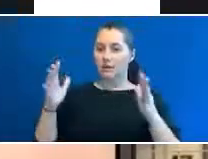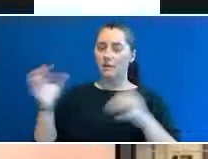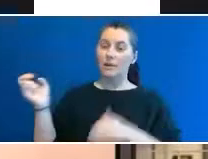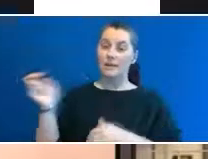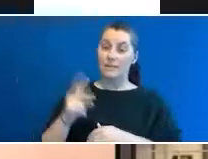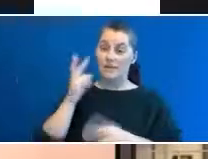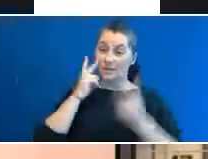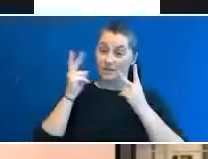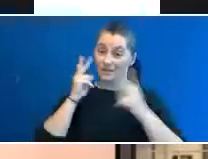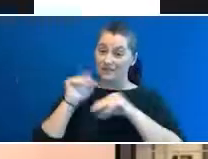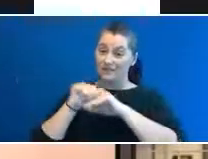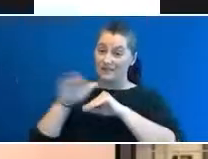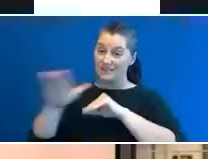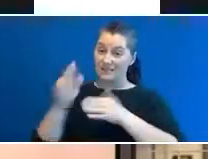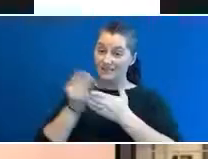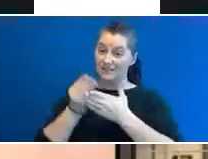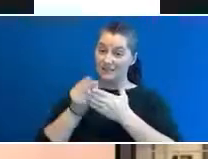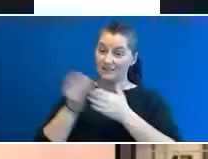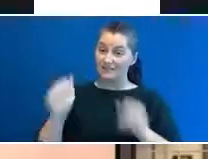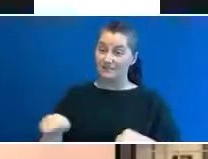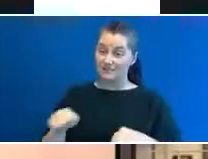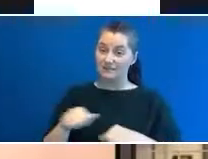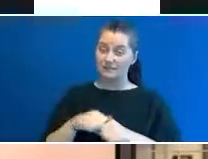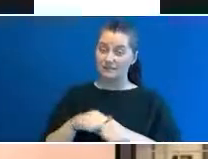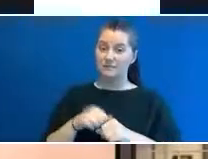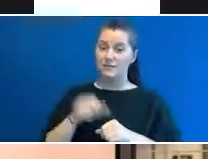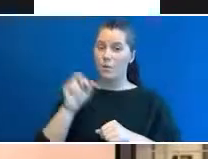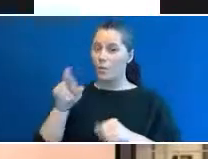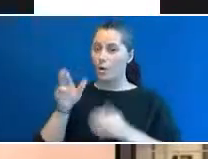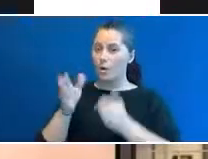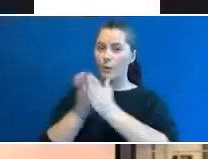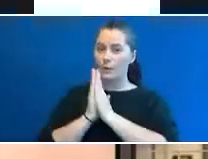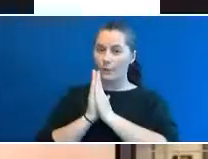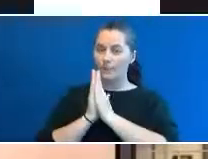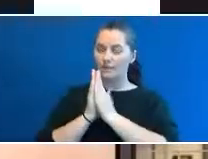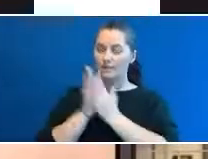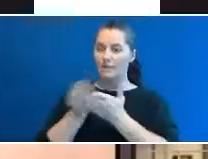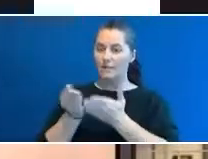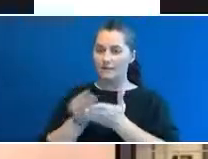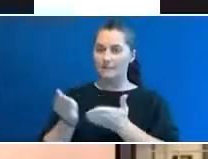send funds or request funds in the same fashion.